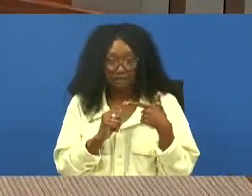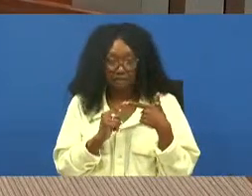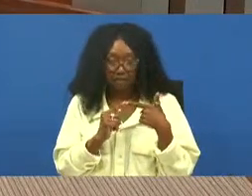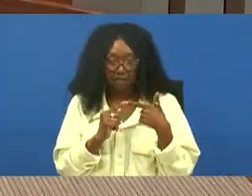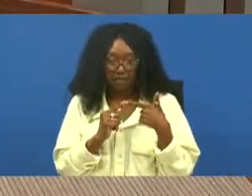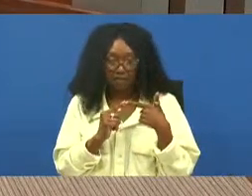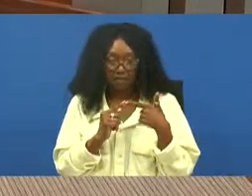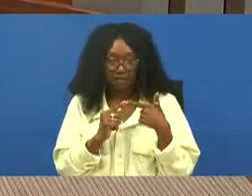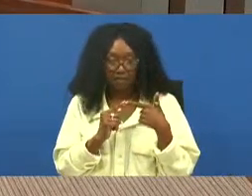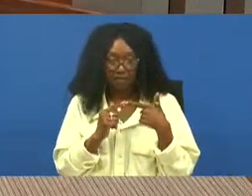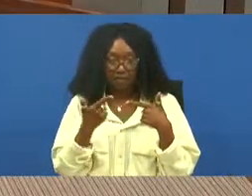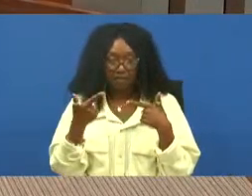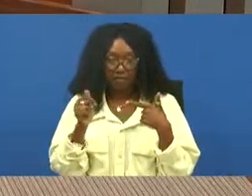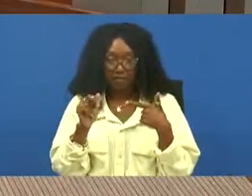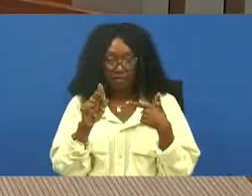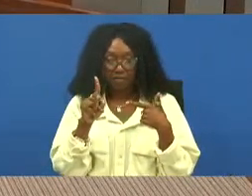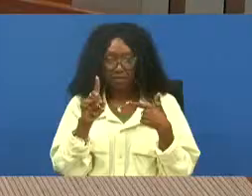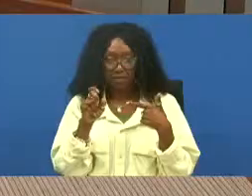Second by Councilman Goday.